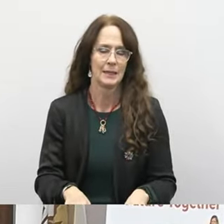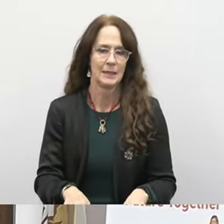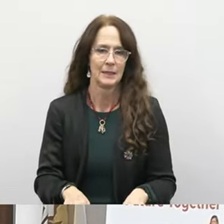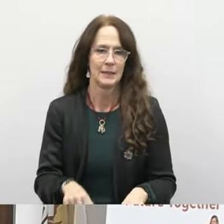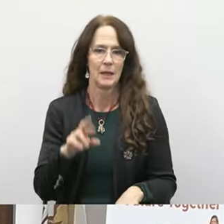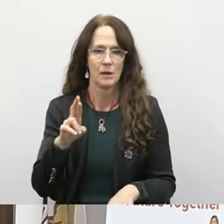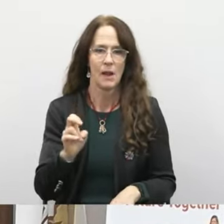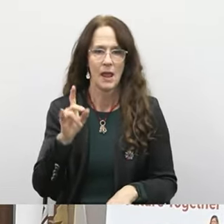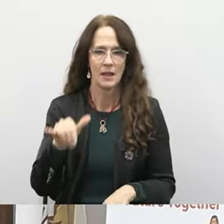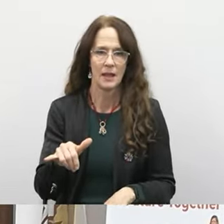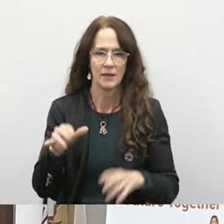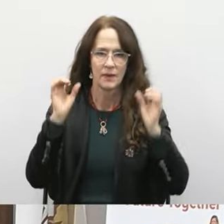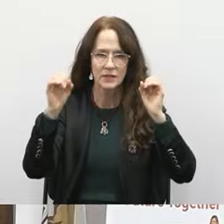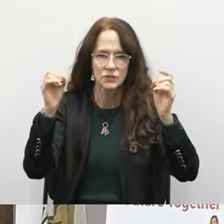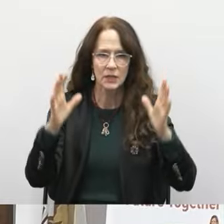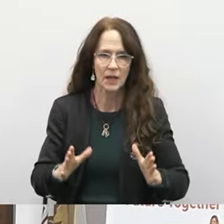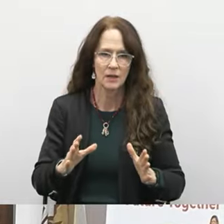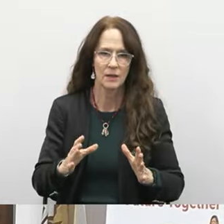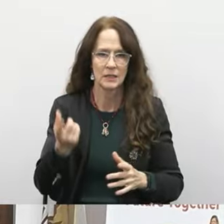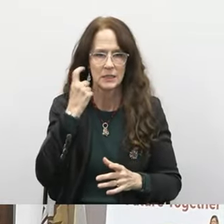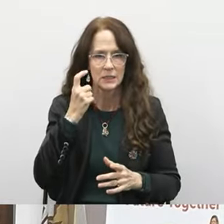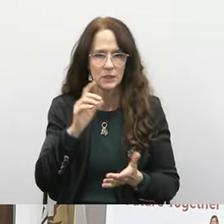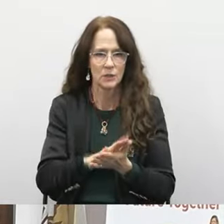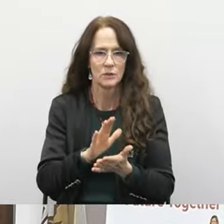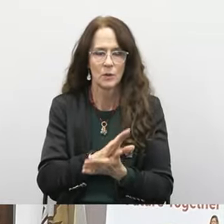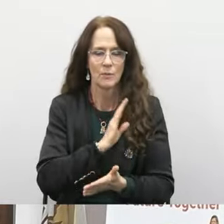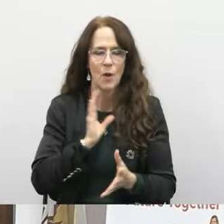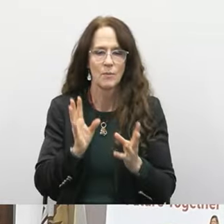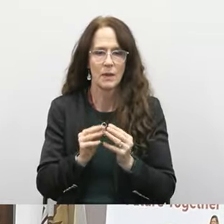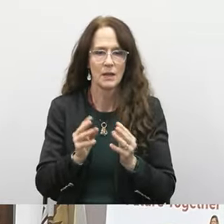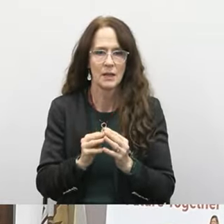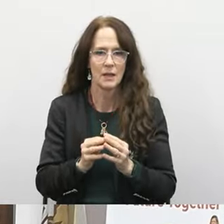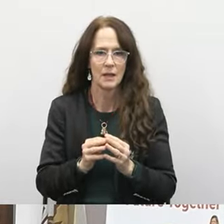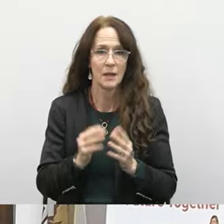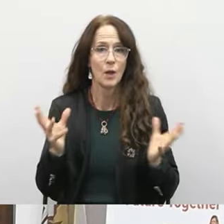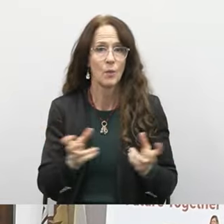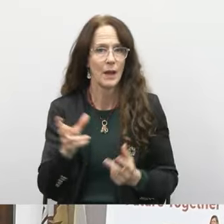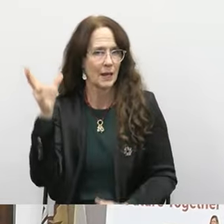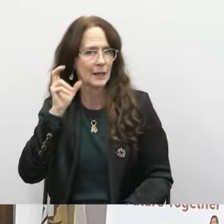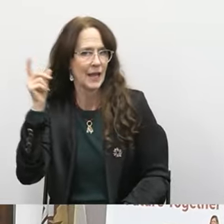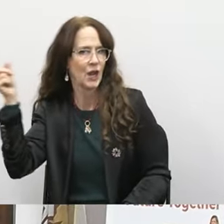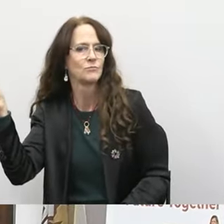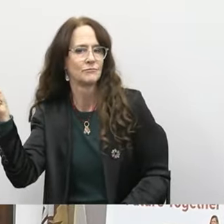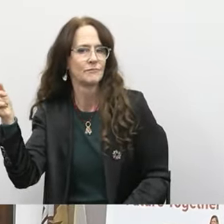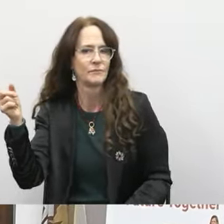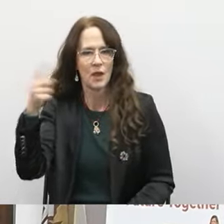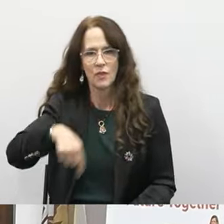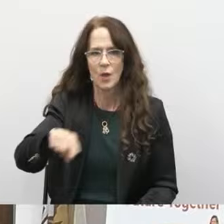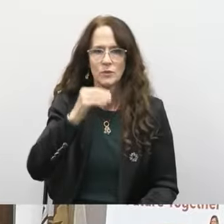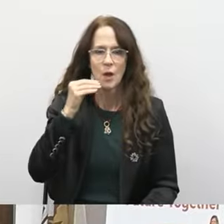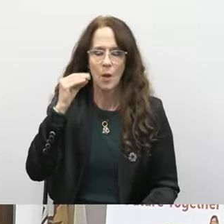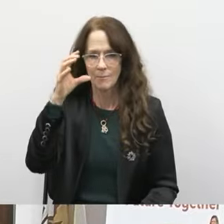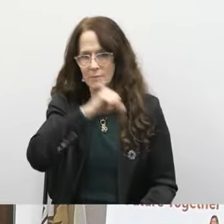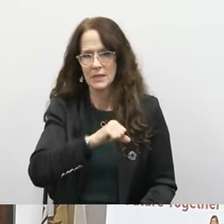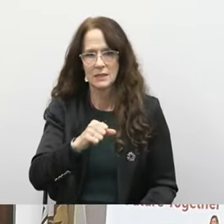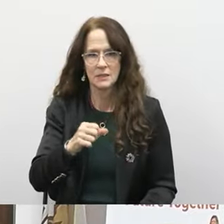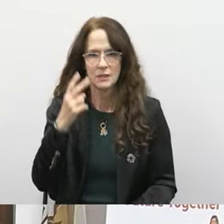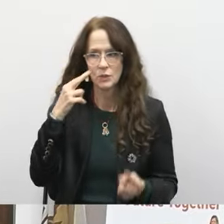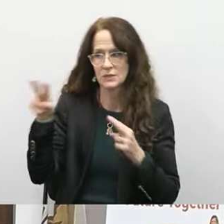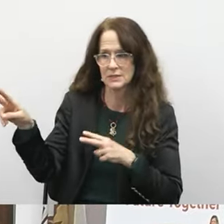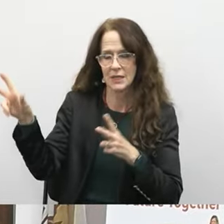rally of educators at our last school board meeting, in case all of us in here were aware, but in case those viewing at home weren't able to see